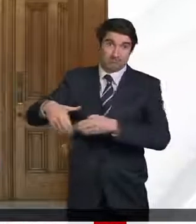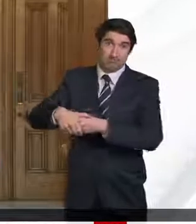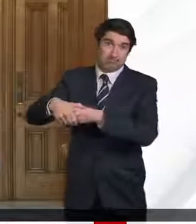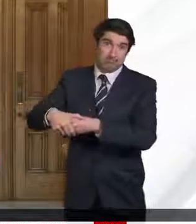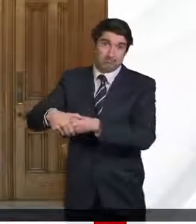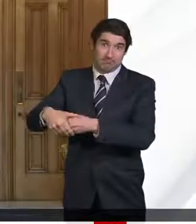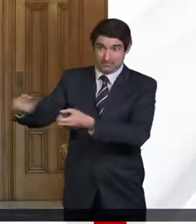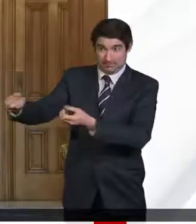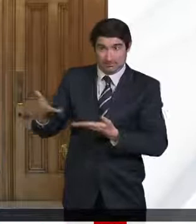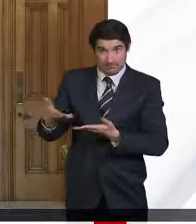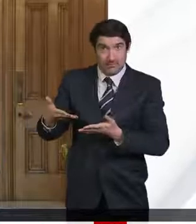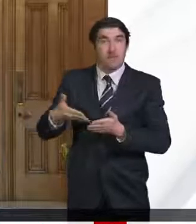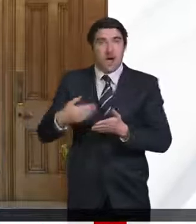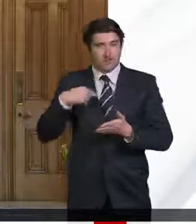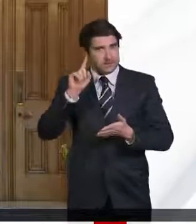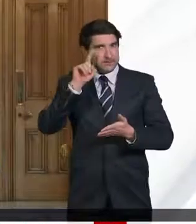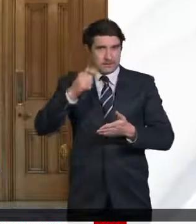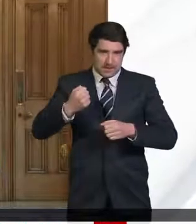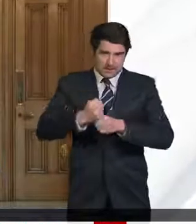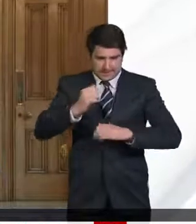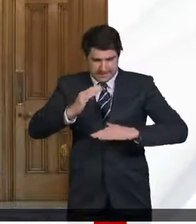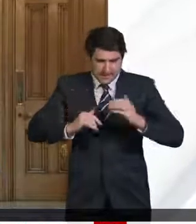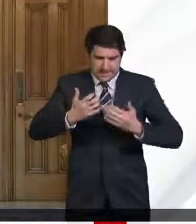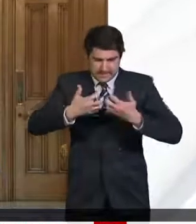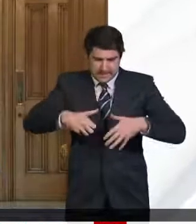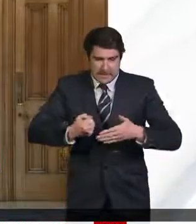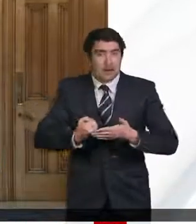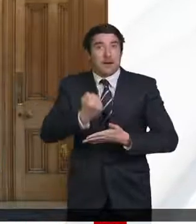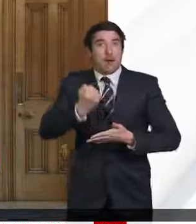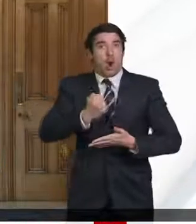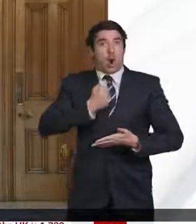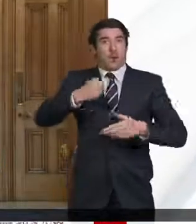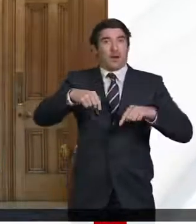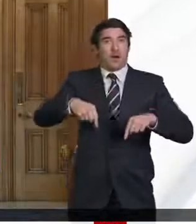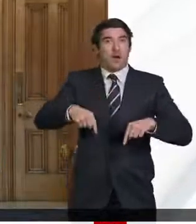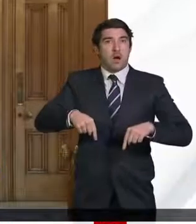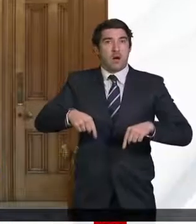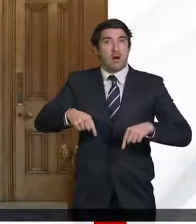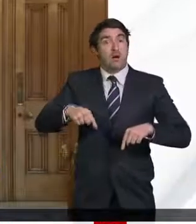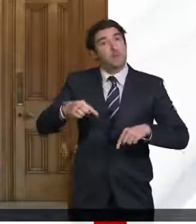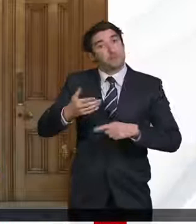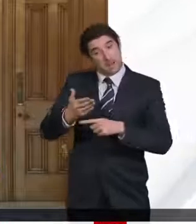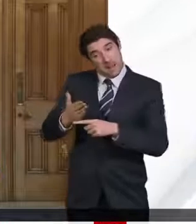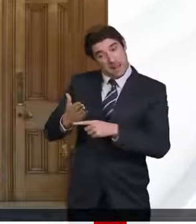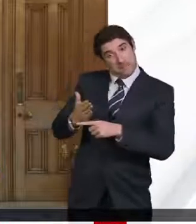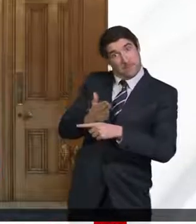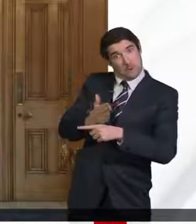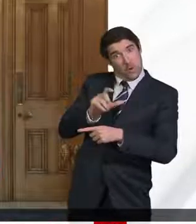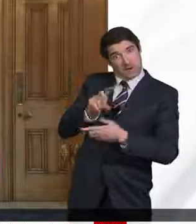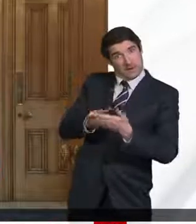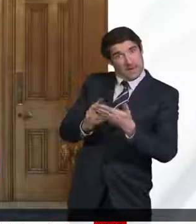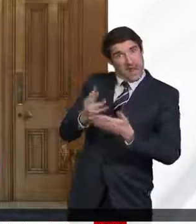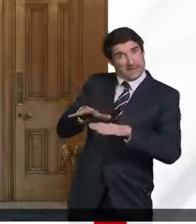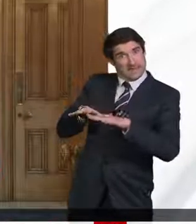at home. Before the epidemic struck, we had very little domestic manufacture of ventilators. But now, thanks to